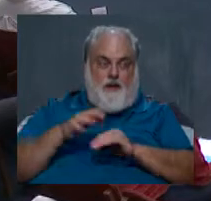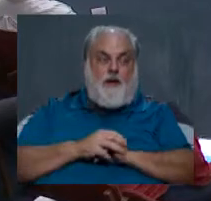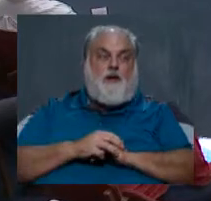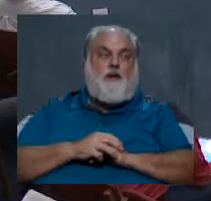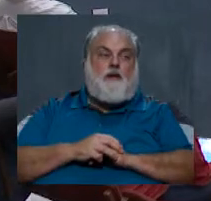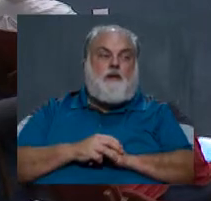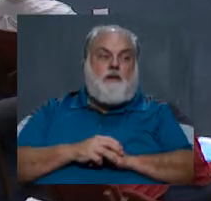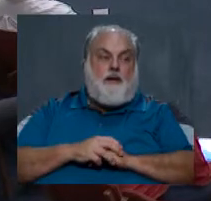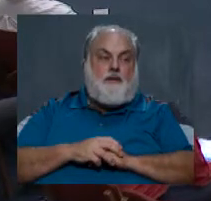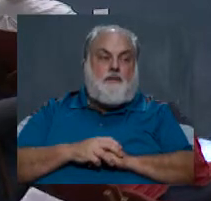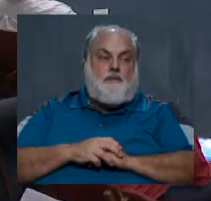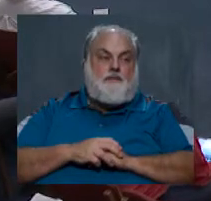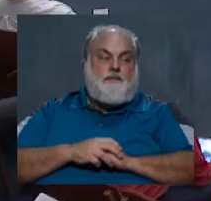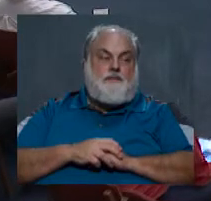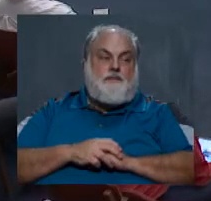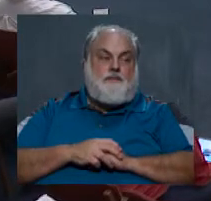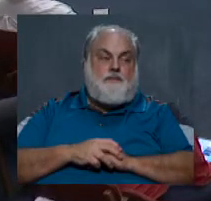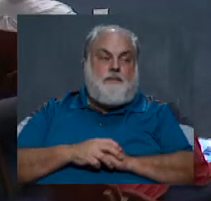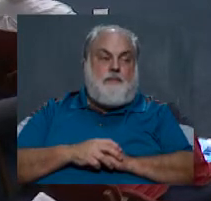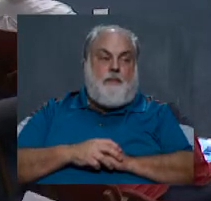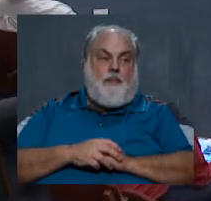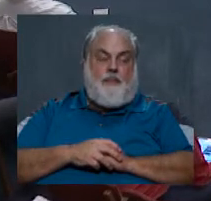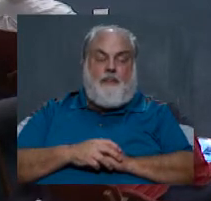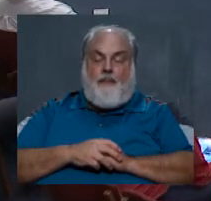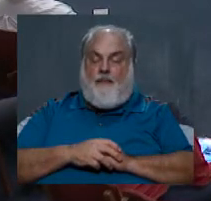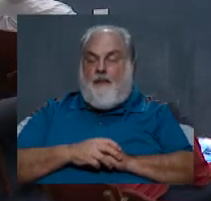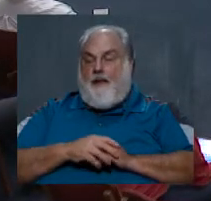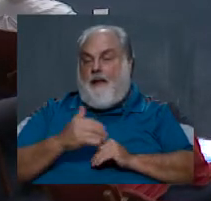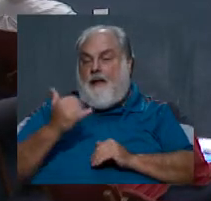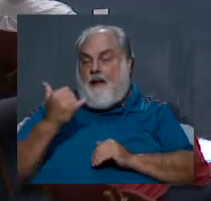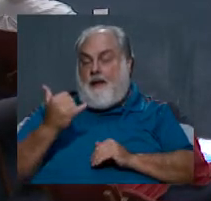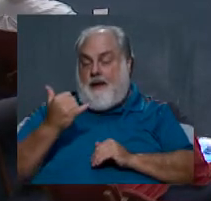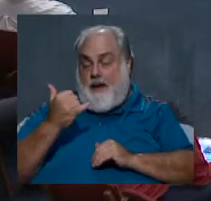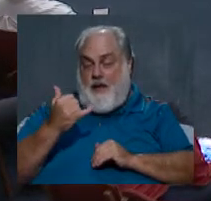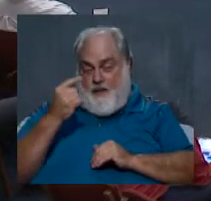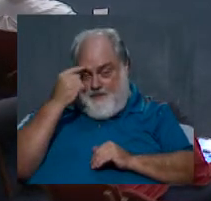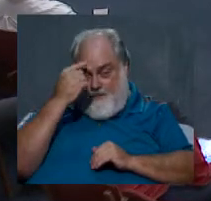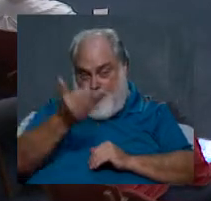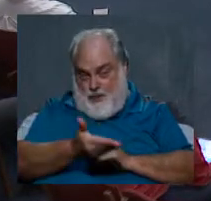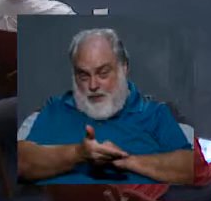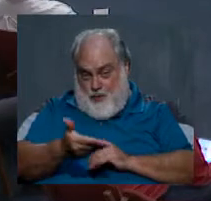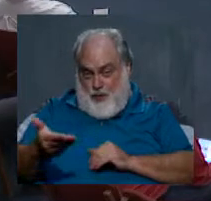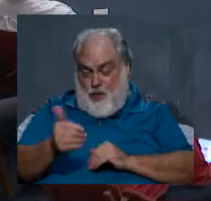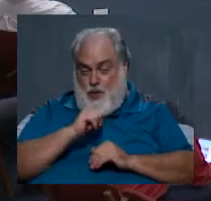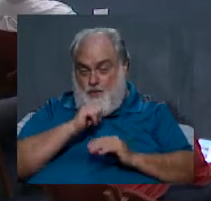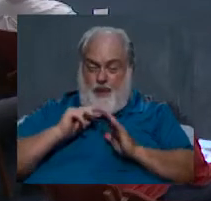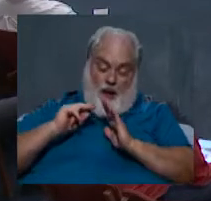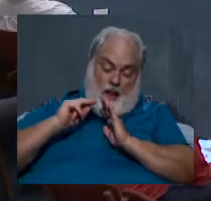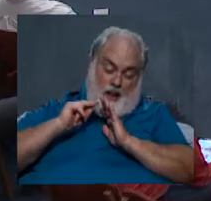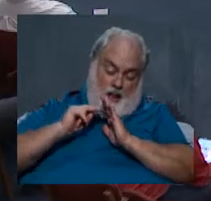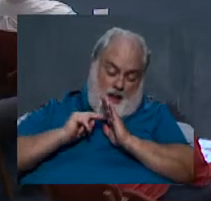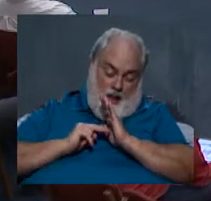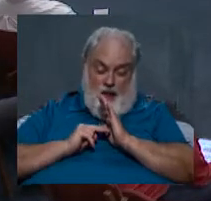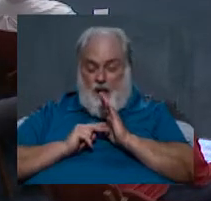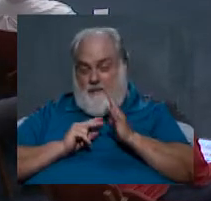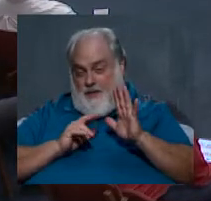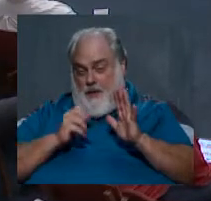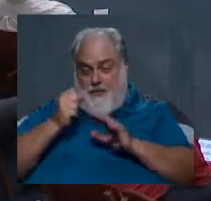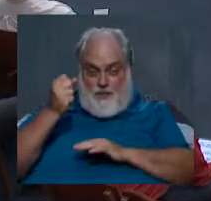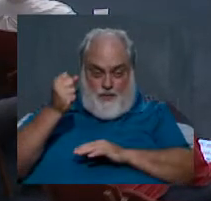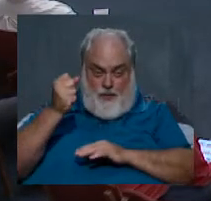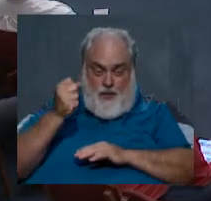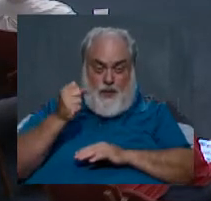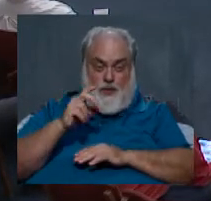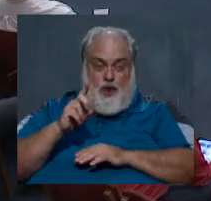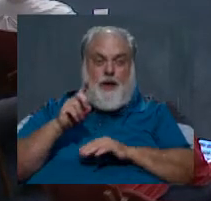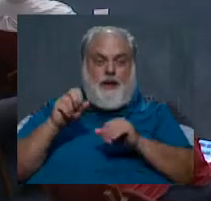Okay. The consent agenda has been read. For those of you that items were on consent or deferral or